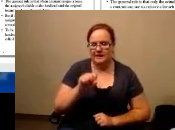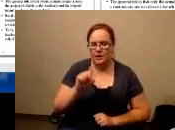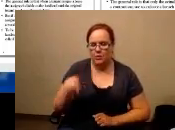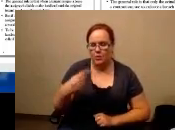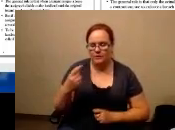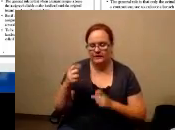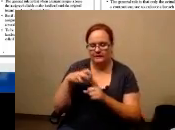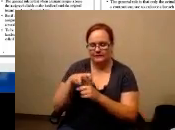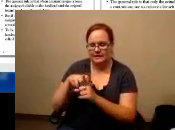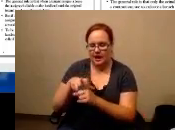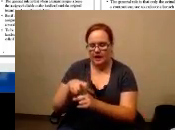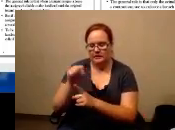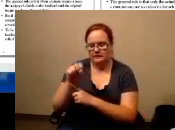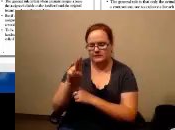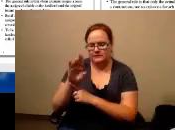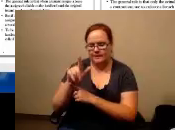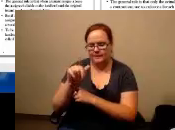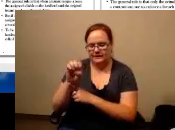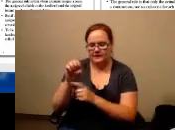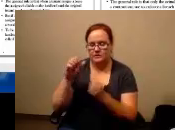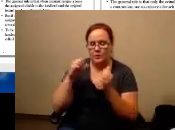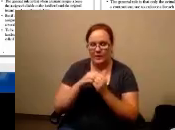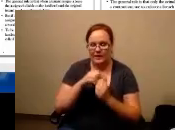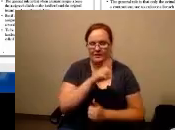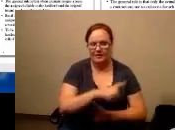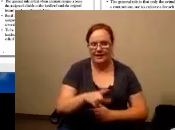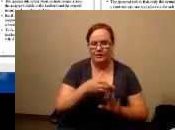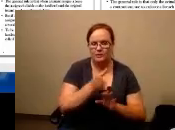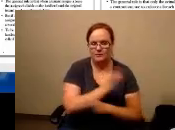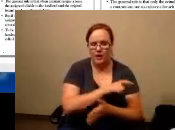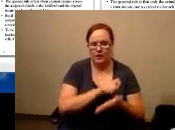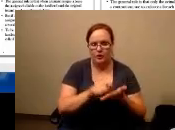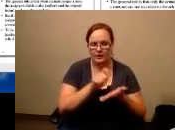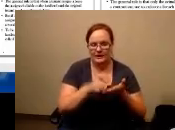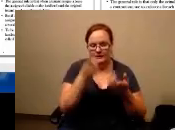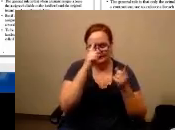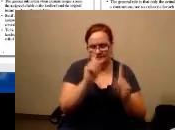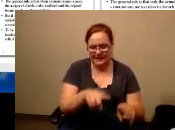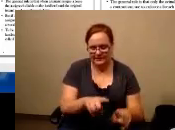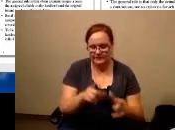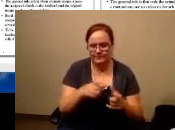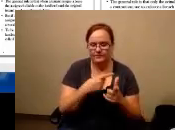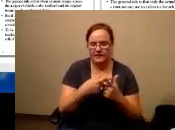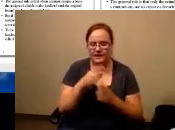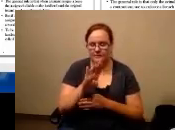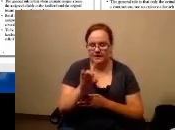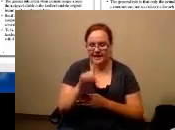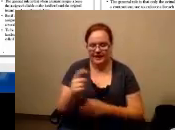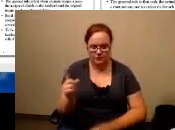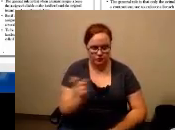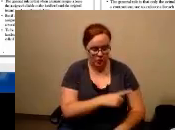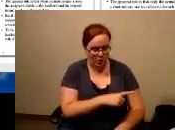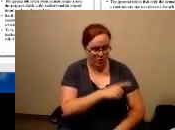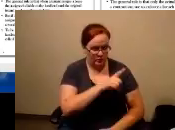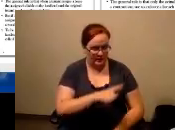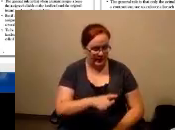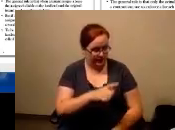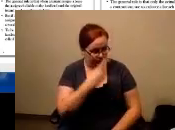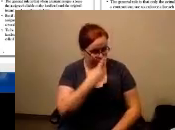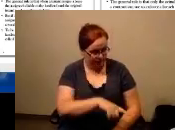sublease with landlord's prior written consent, then B has to go to the landlord and say, is it okay if